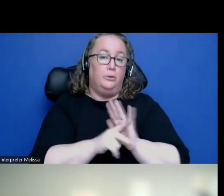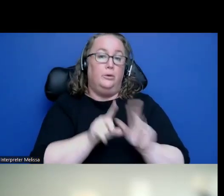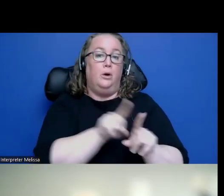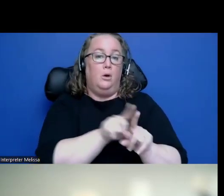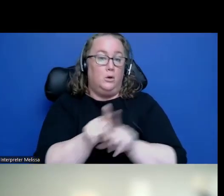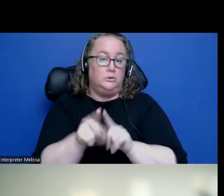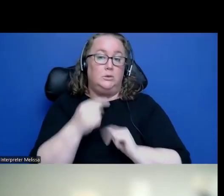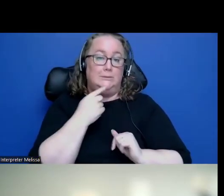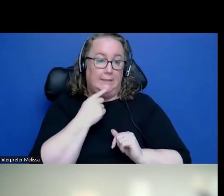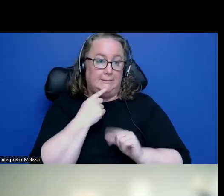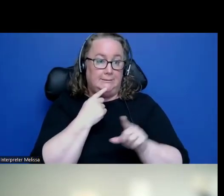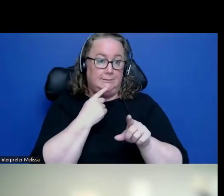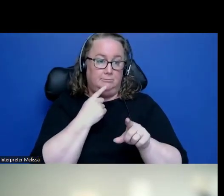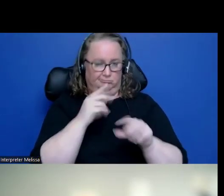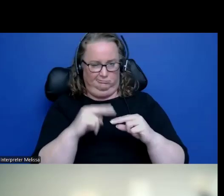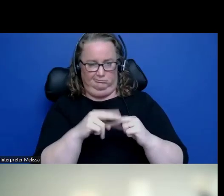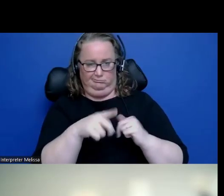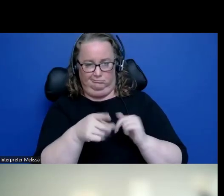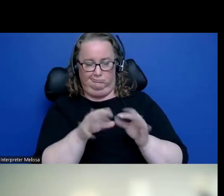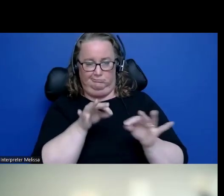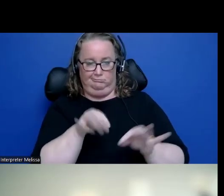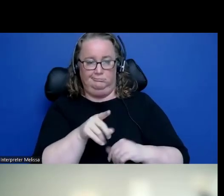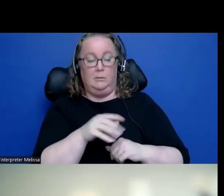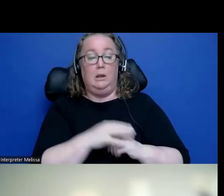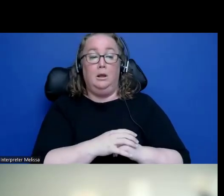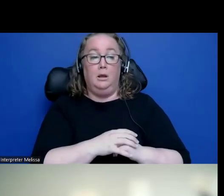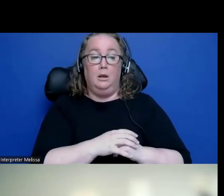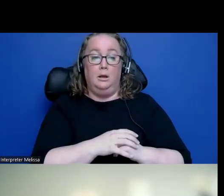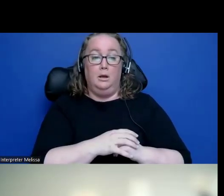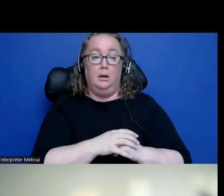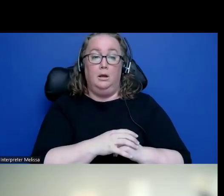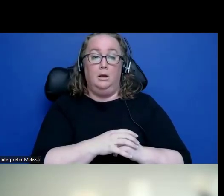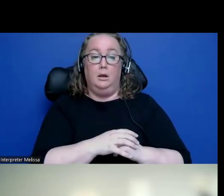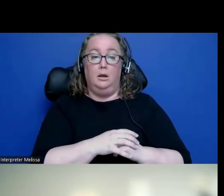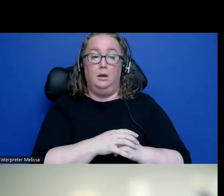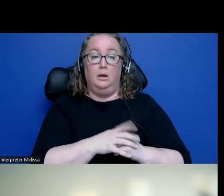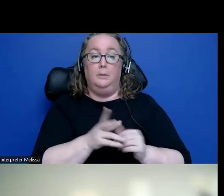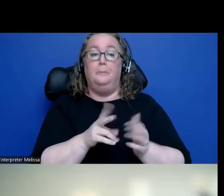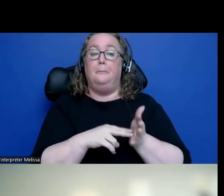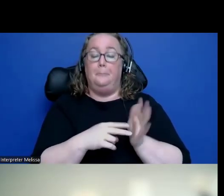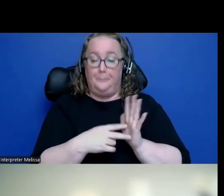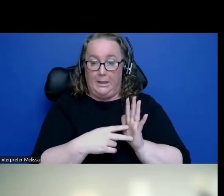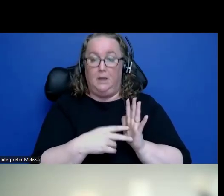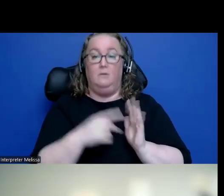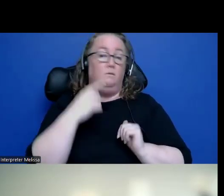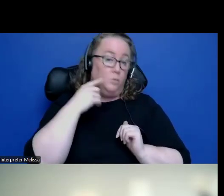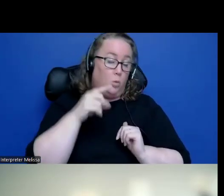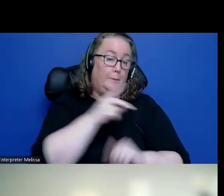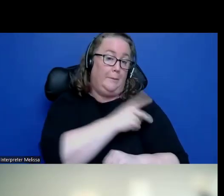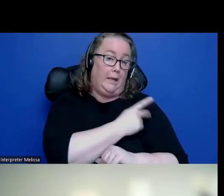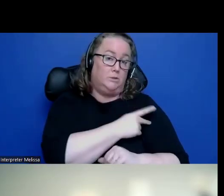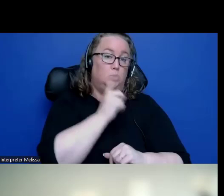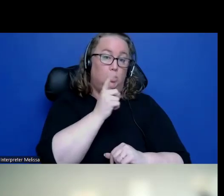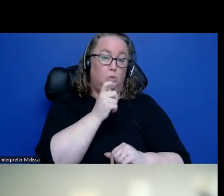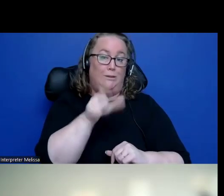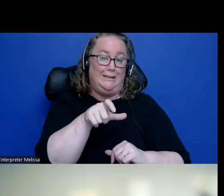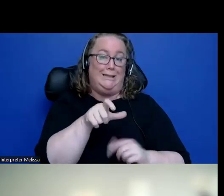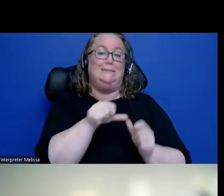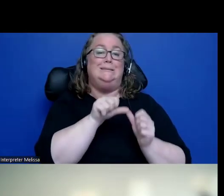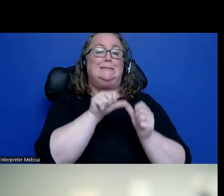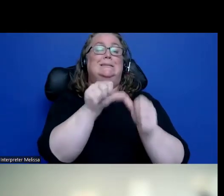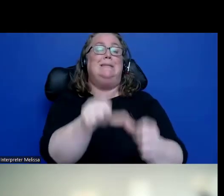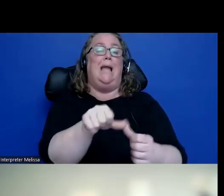as stated here on the slide, that it is meant for patients who require sustained treatment to